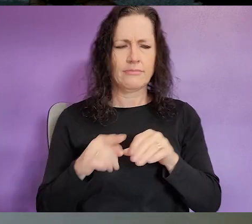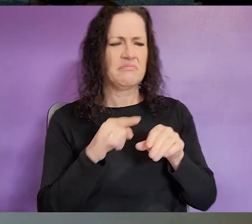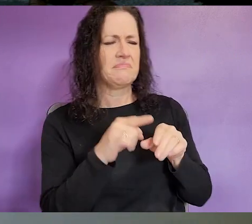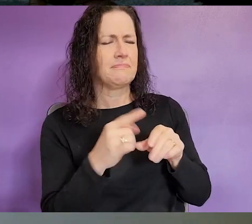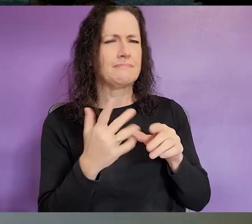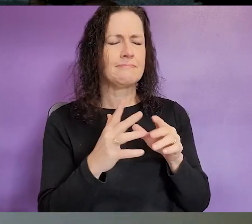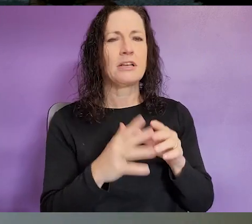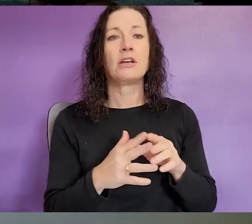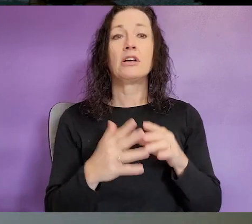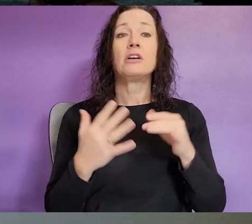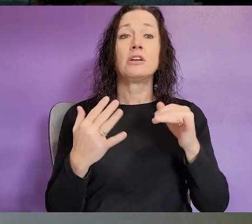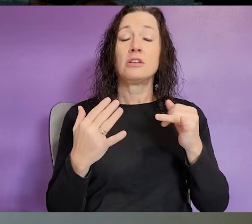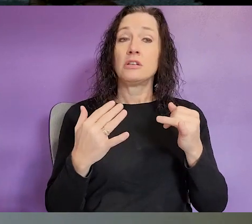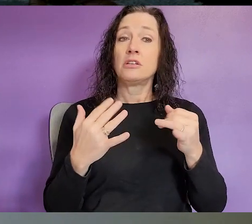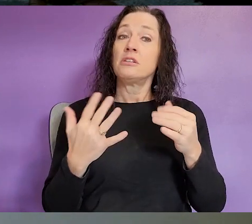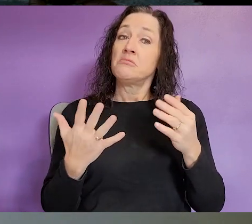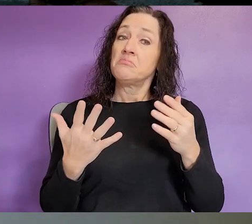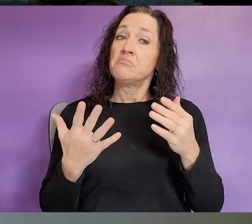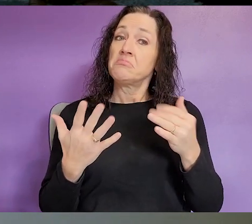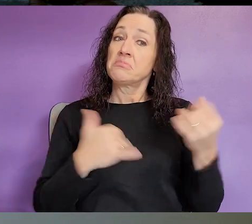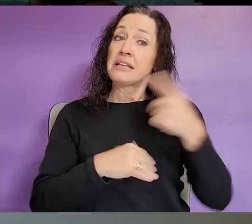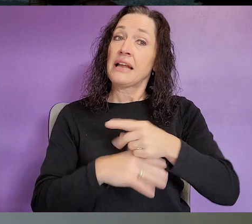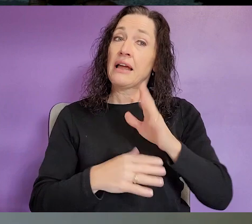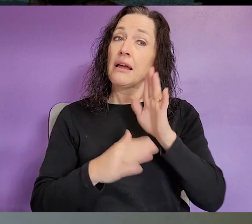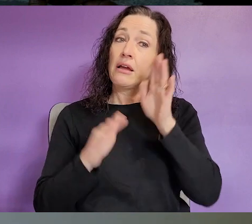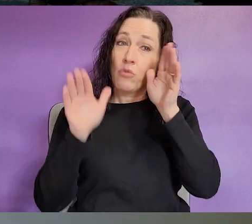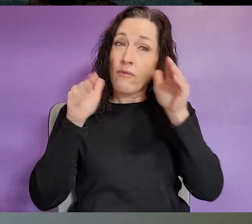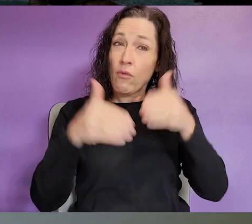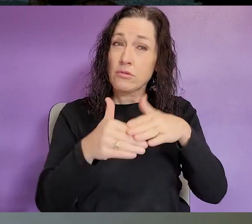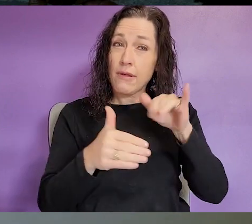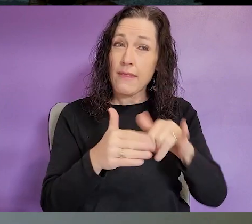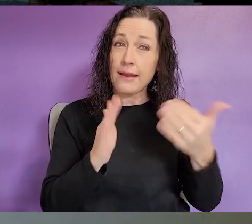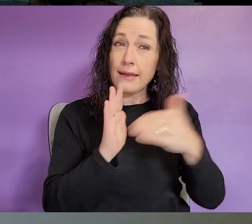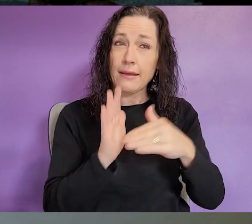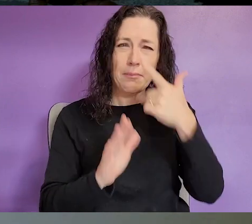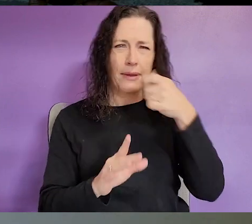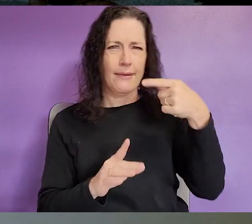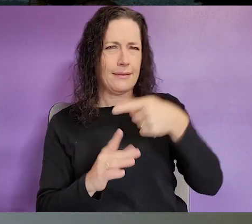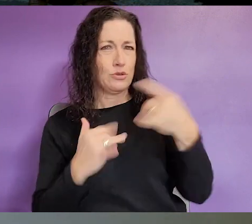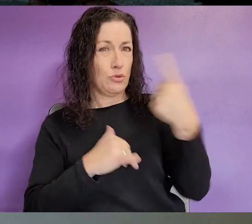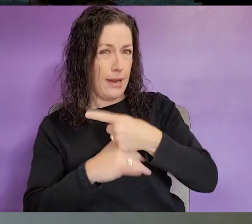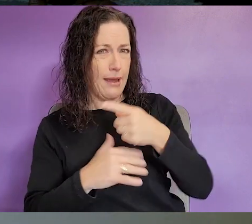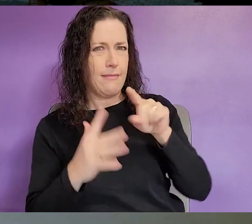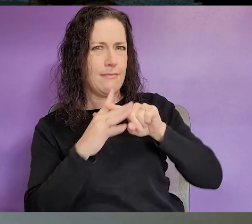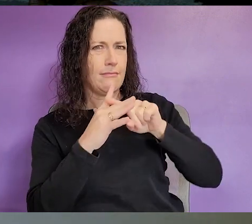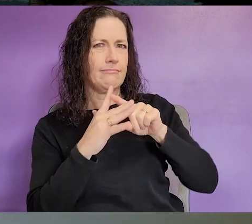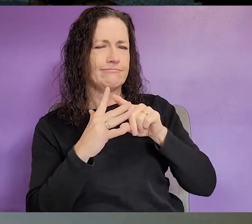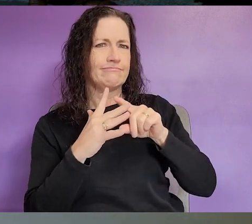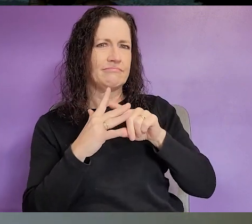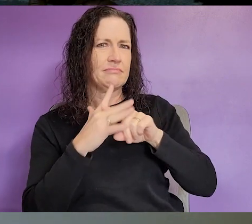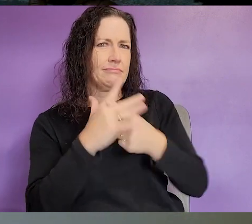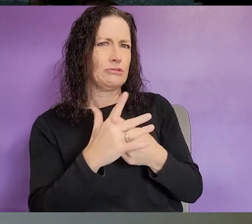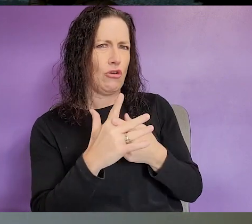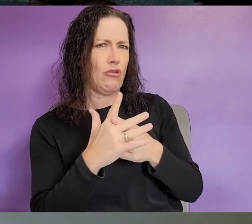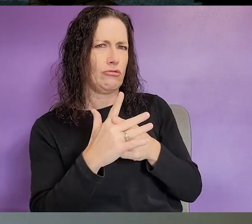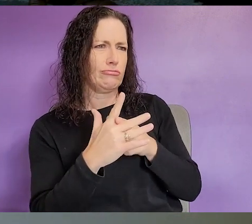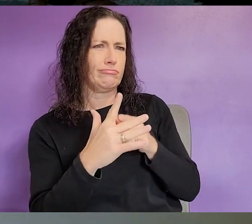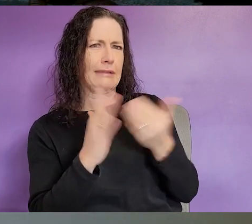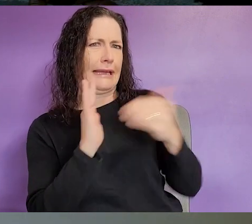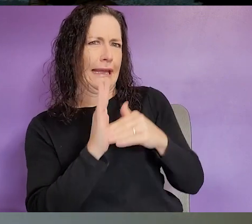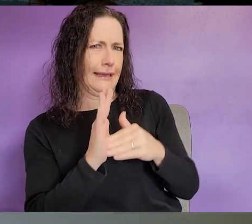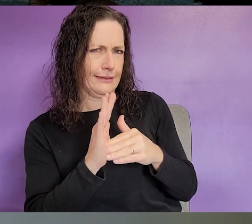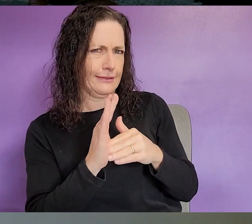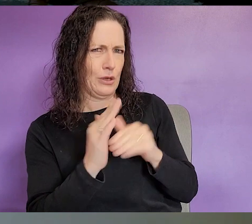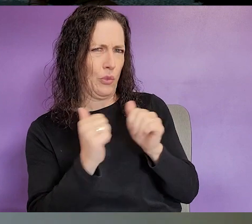So that's what we're working with, because they try to give it one more shot, so they send